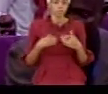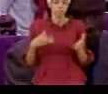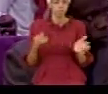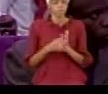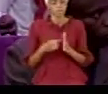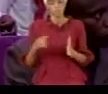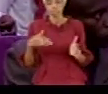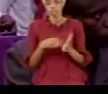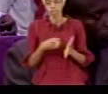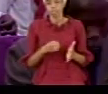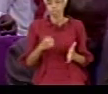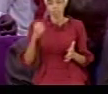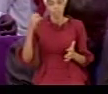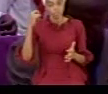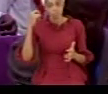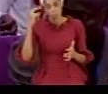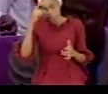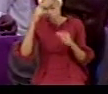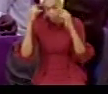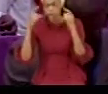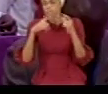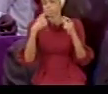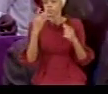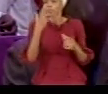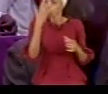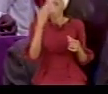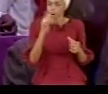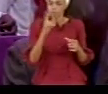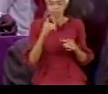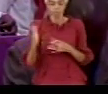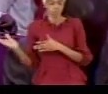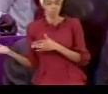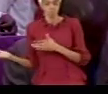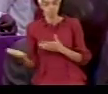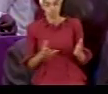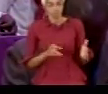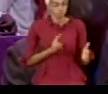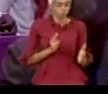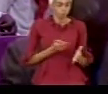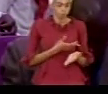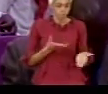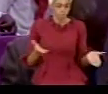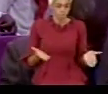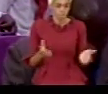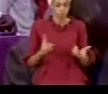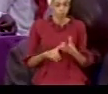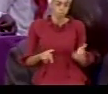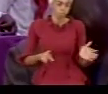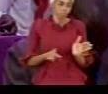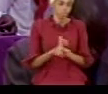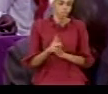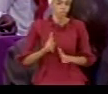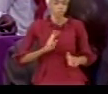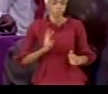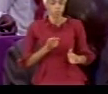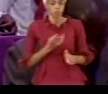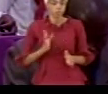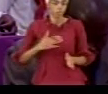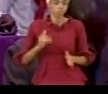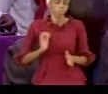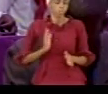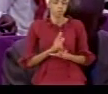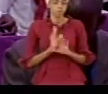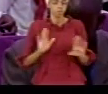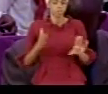and said, Wherefore is this that thou hast brought us up out of Egypt to kill us and our children and